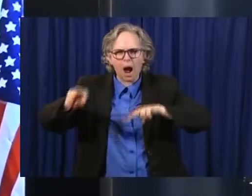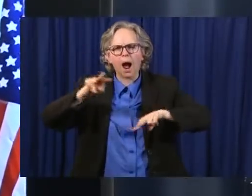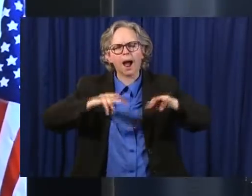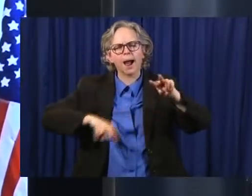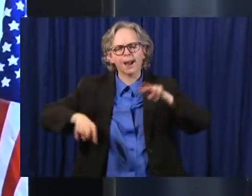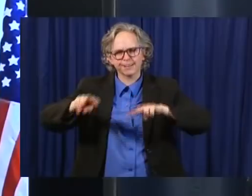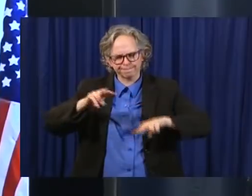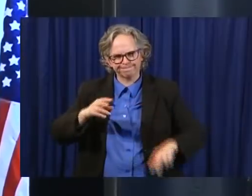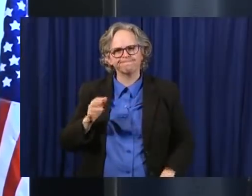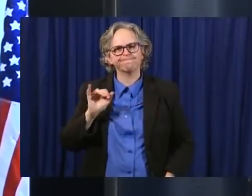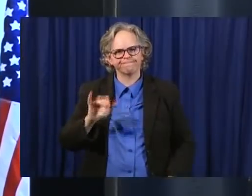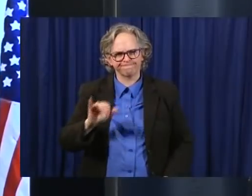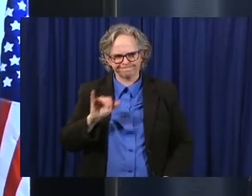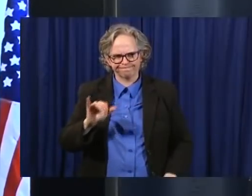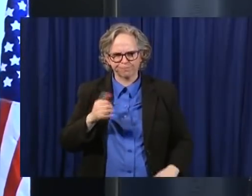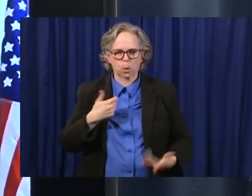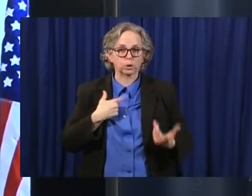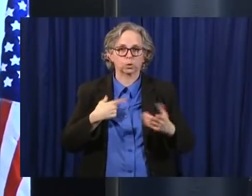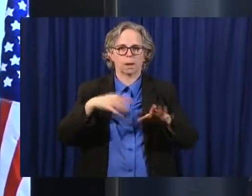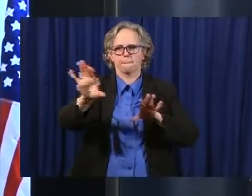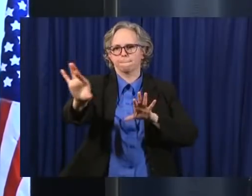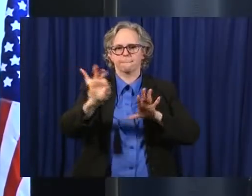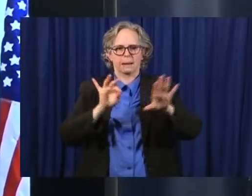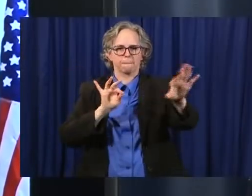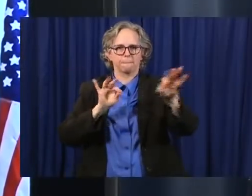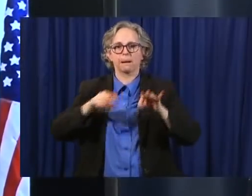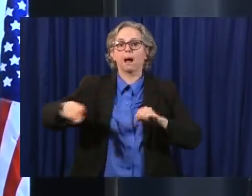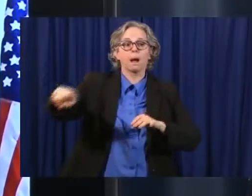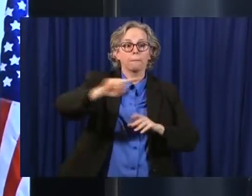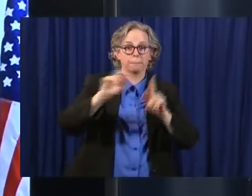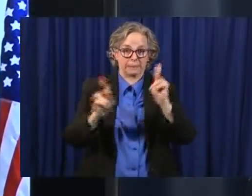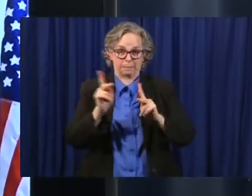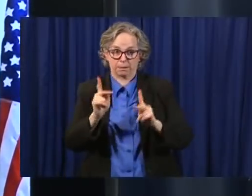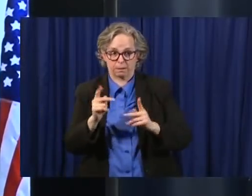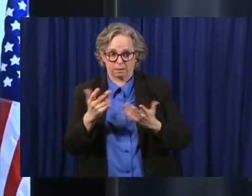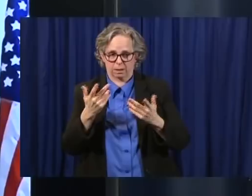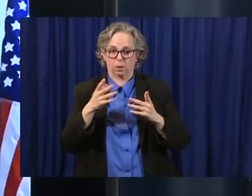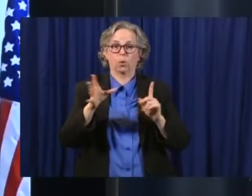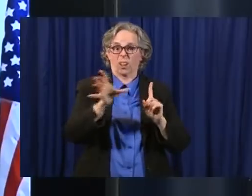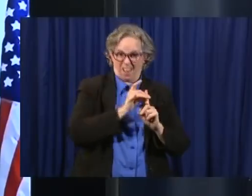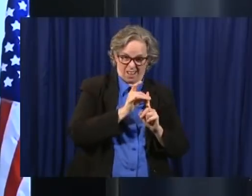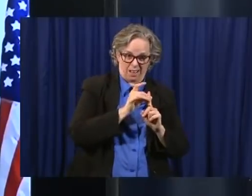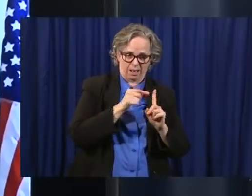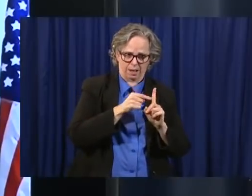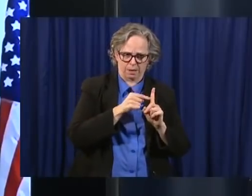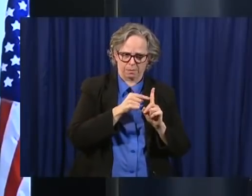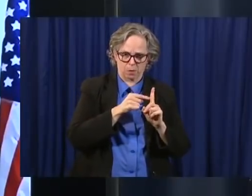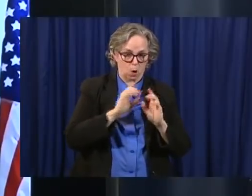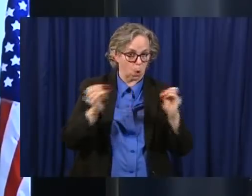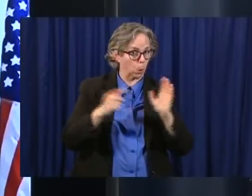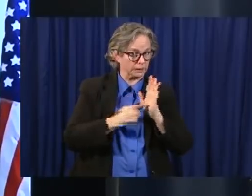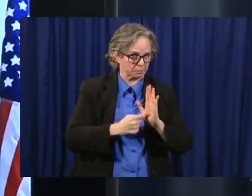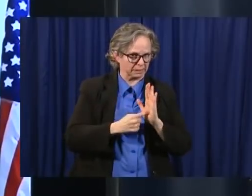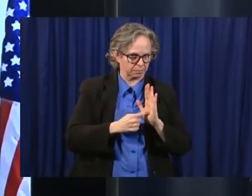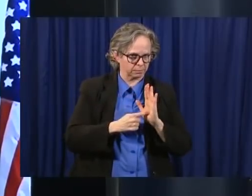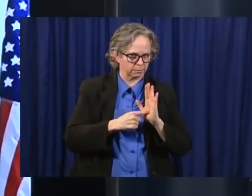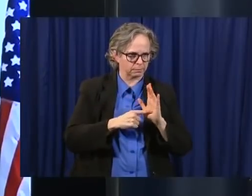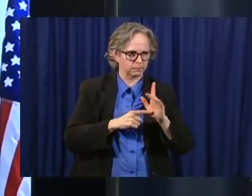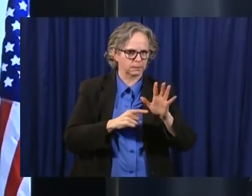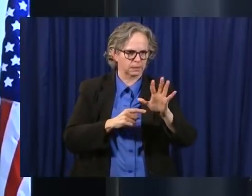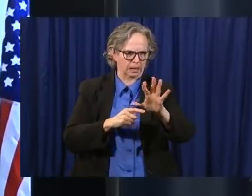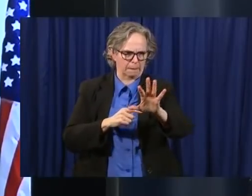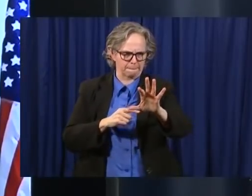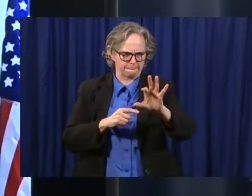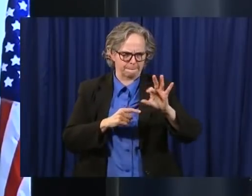number of people in the prison who were positive and asymptomatic that we could move out. We were getting ready to open up another prison and move